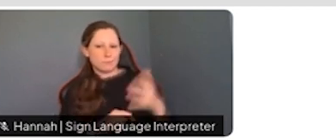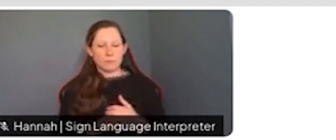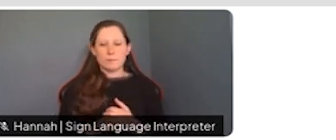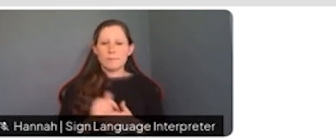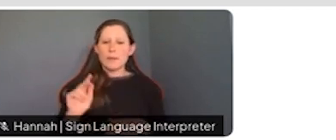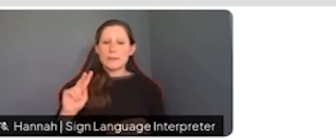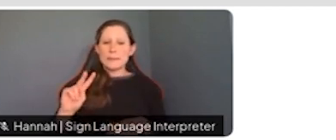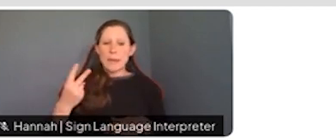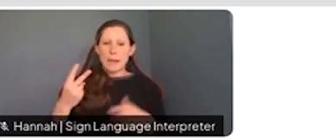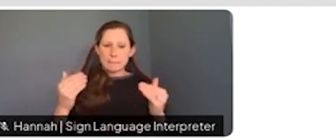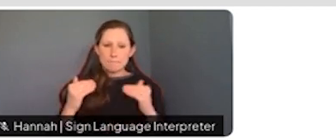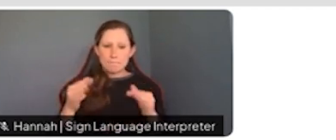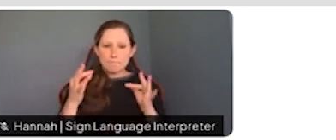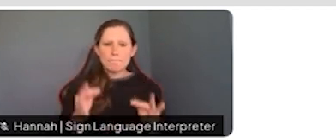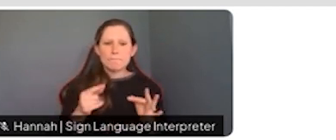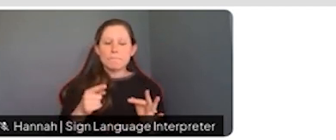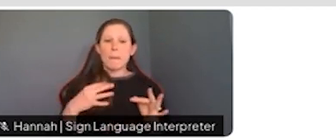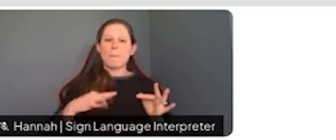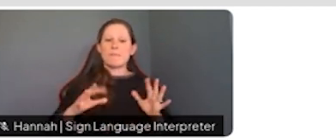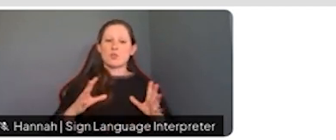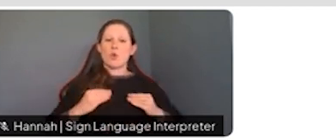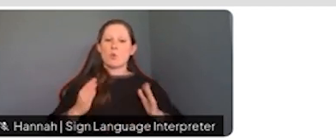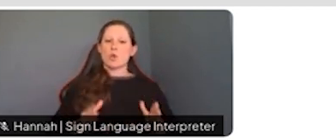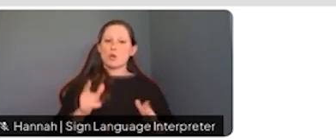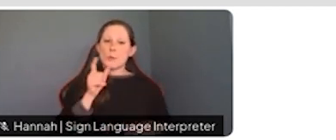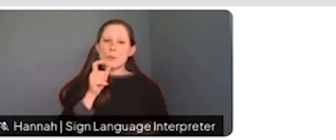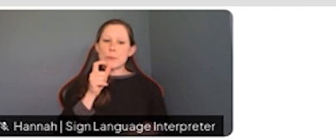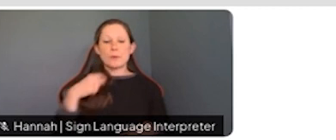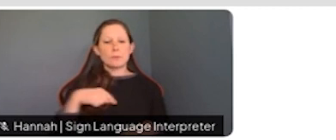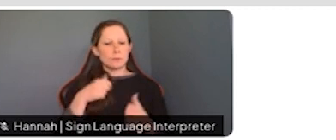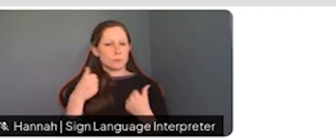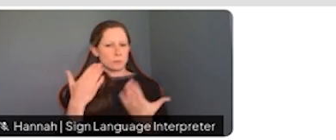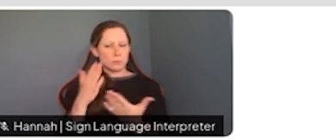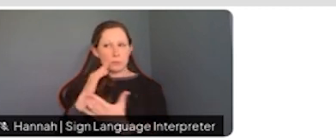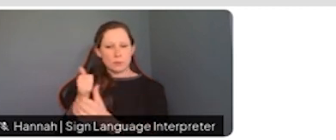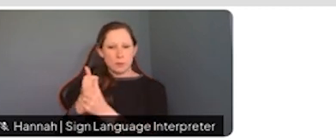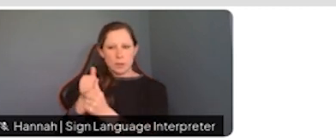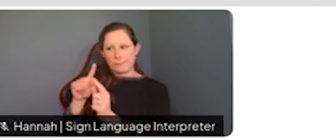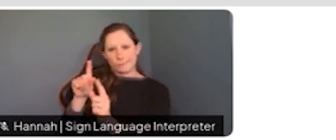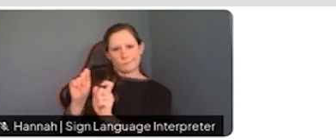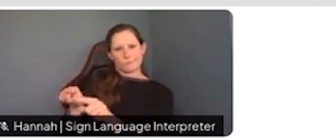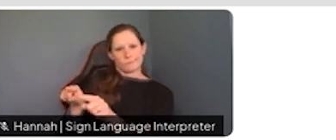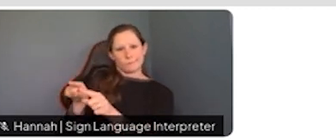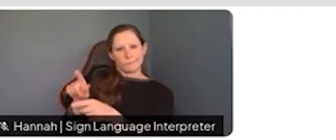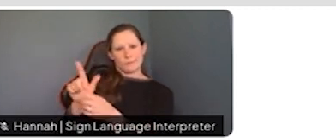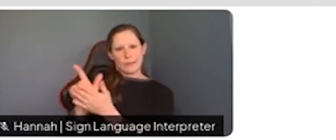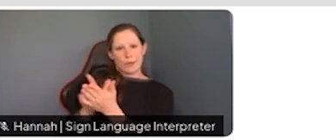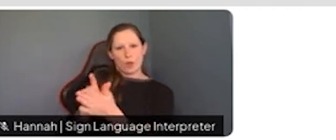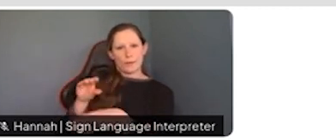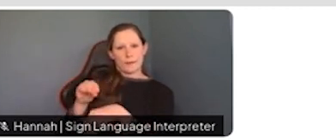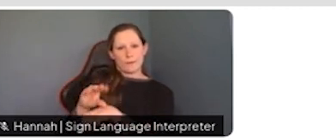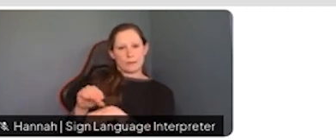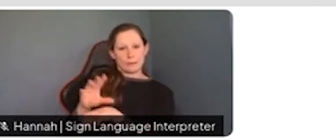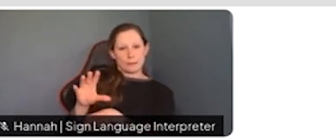to determine your beneficial owners. And we recommend you seek legal advice if needed.